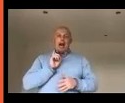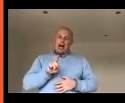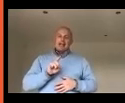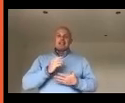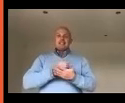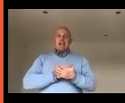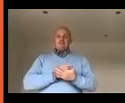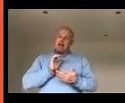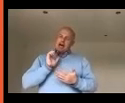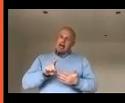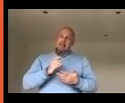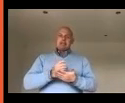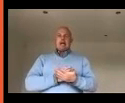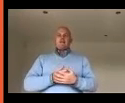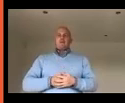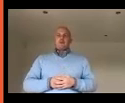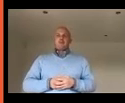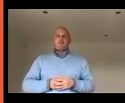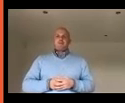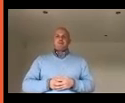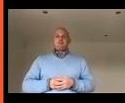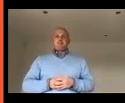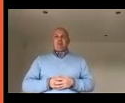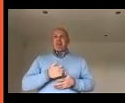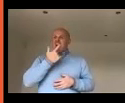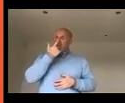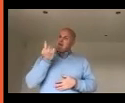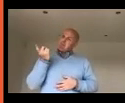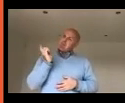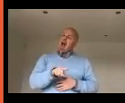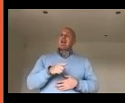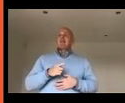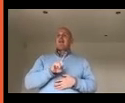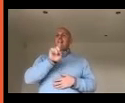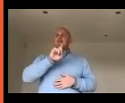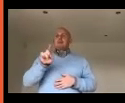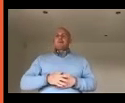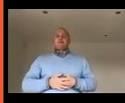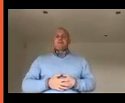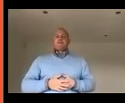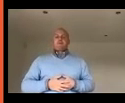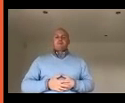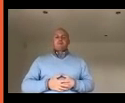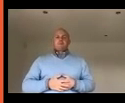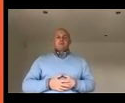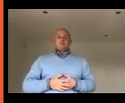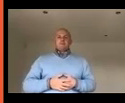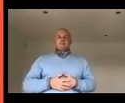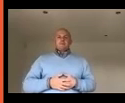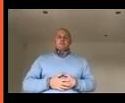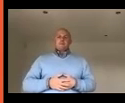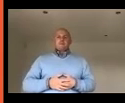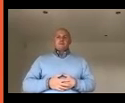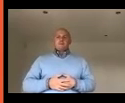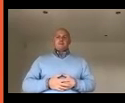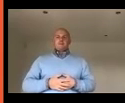button at the end, and then you can go along at another time and finish it, you know, finish it off. When you're happy with